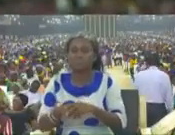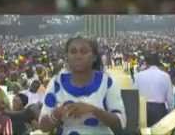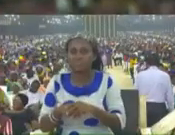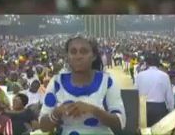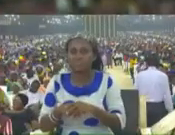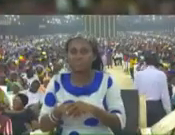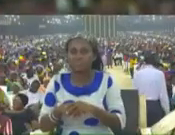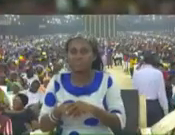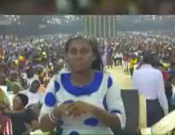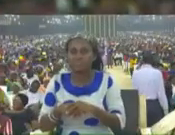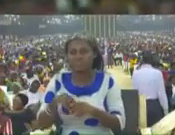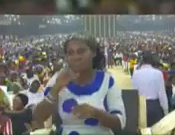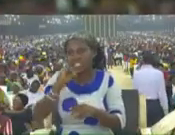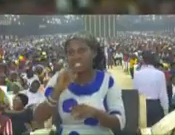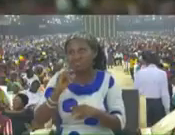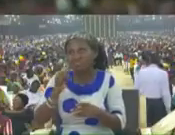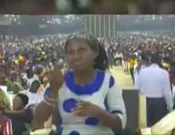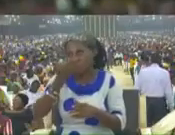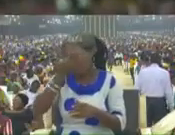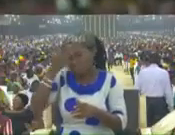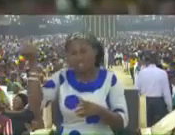is forgotten.